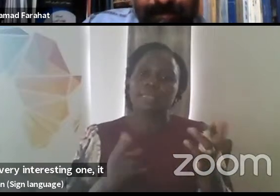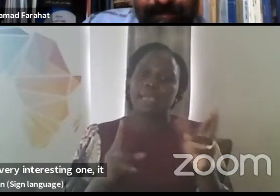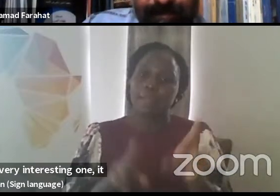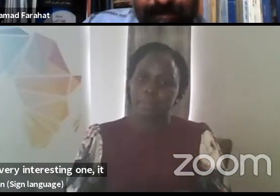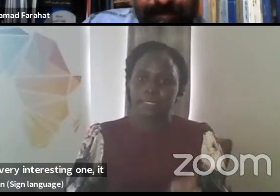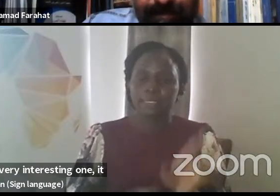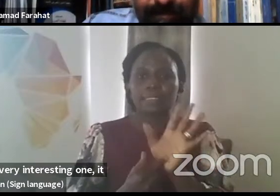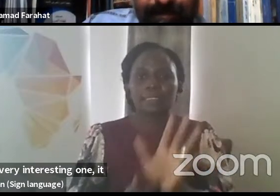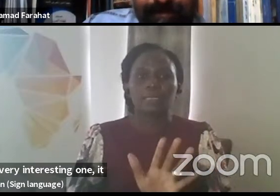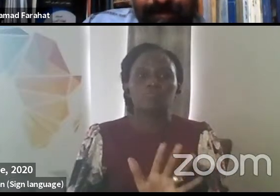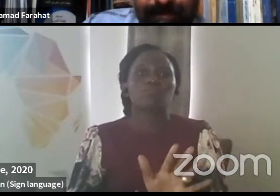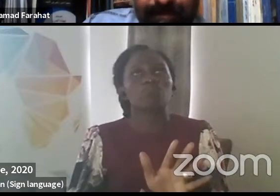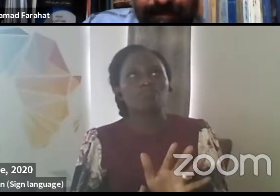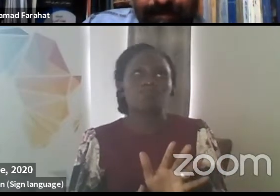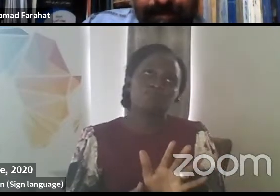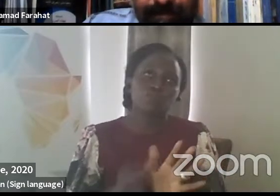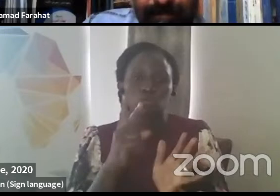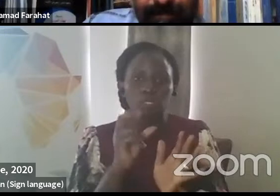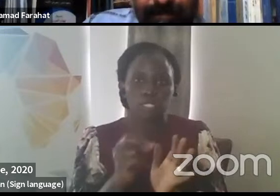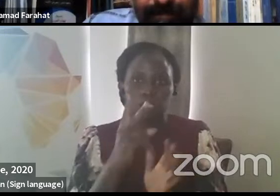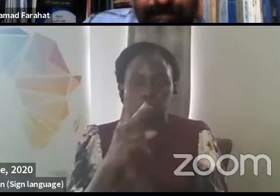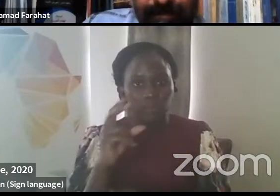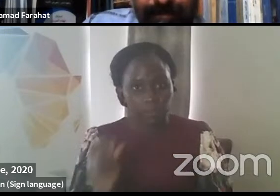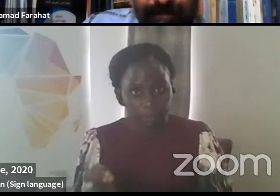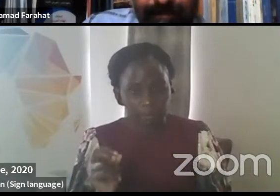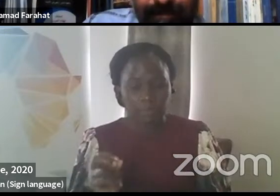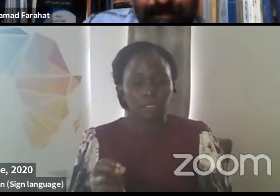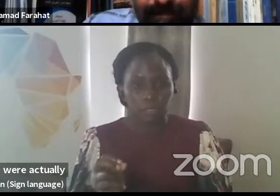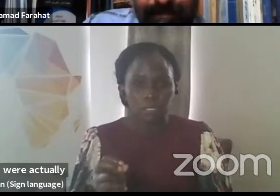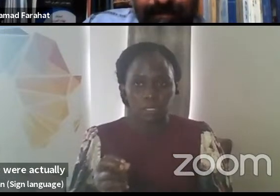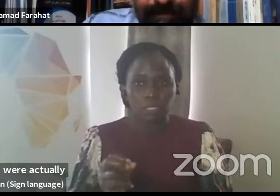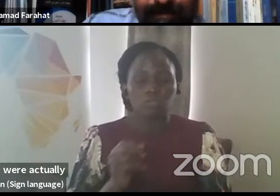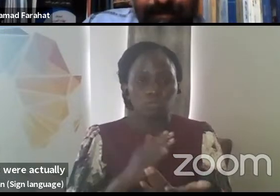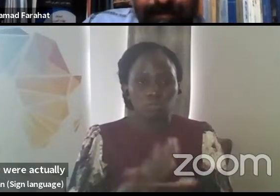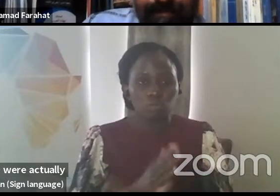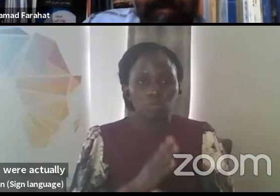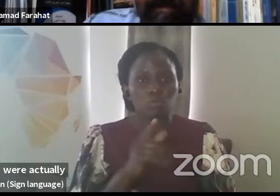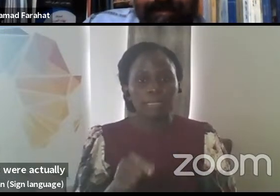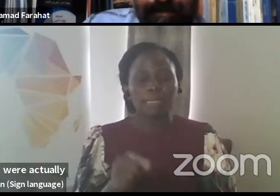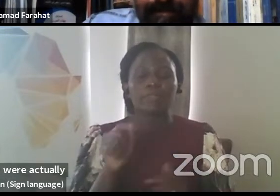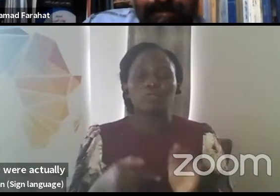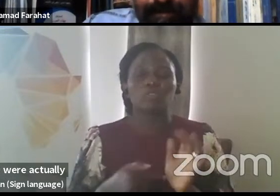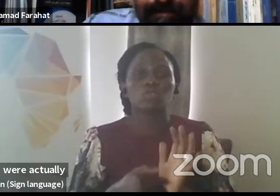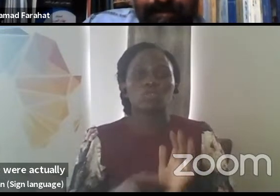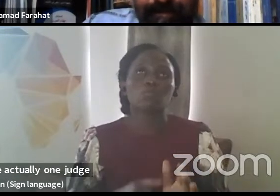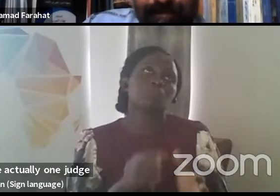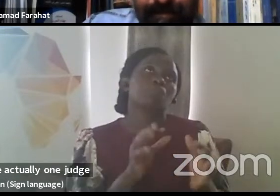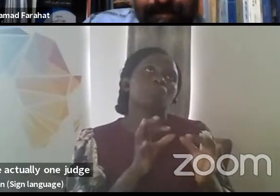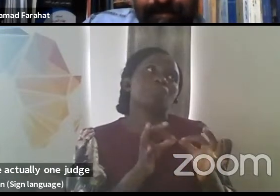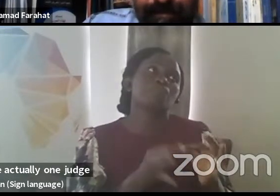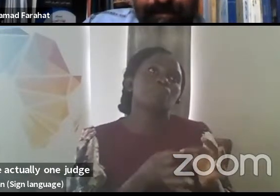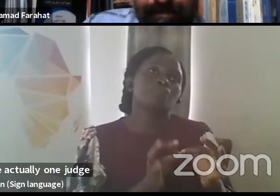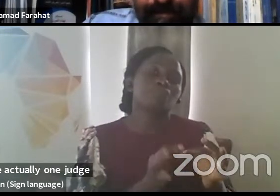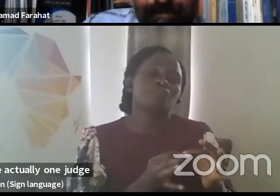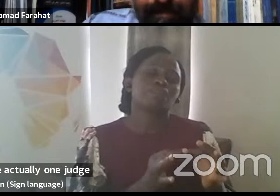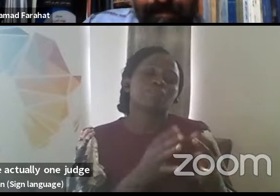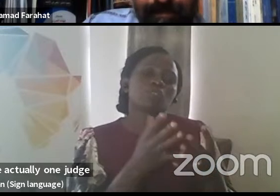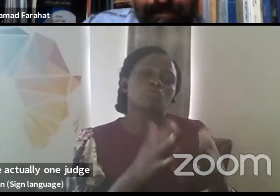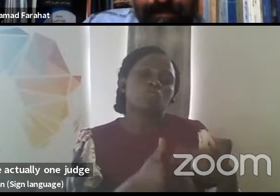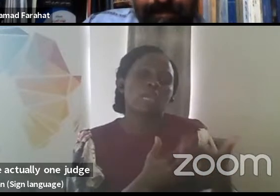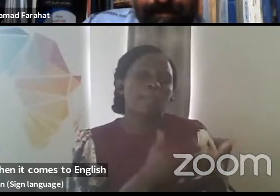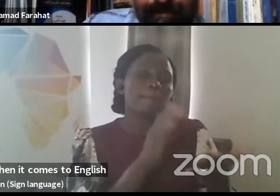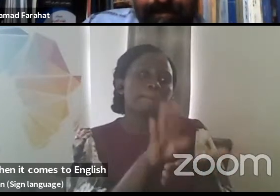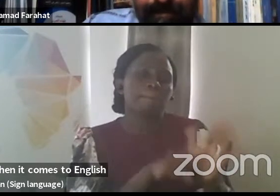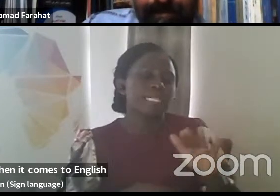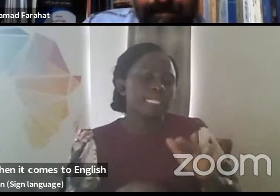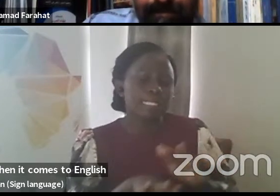late 2020, where actually one judge interpreted the when it comes to in